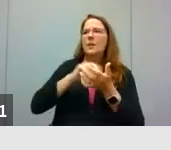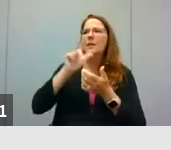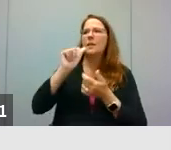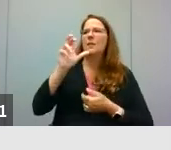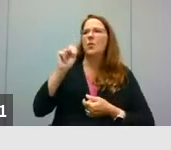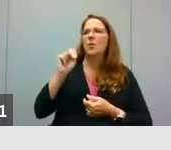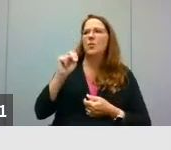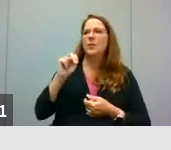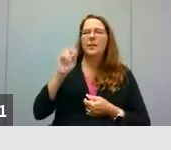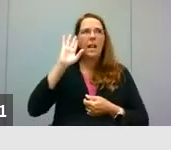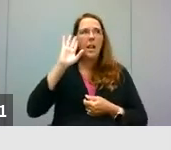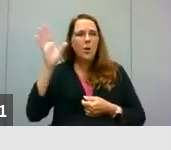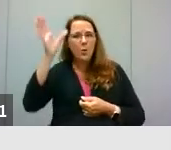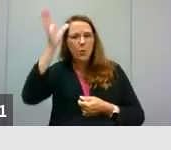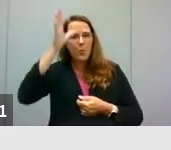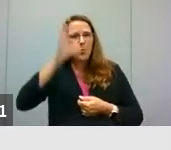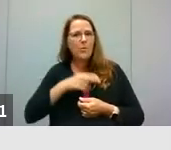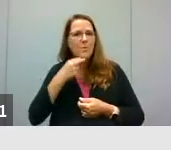Hello?